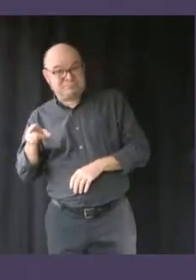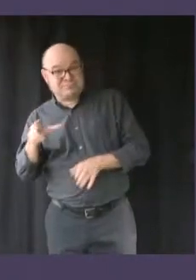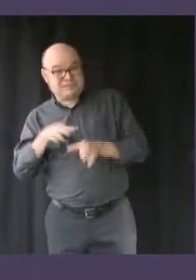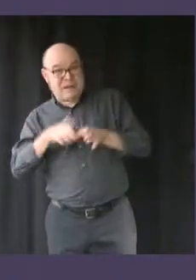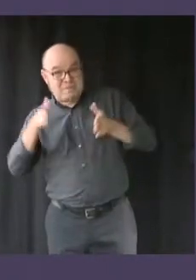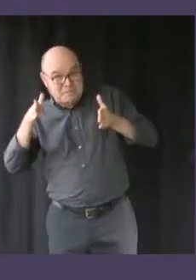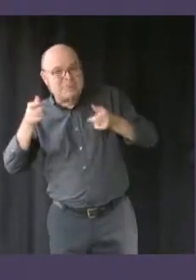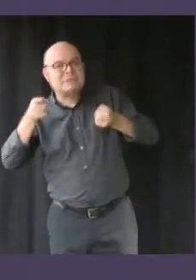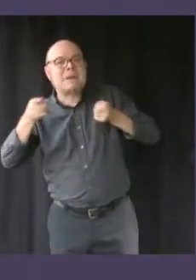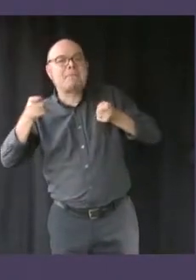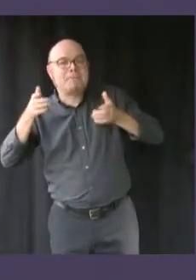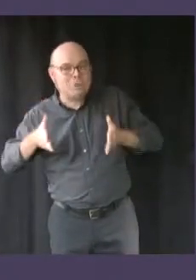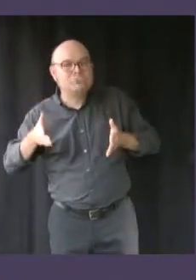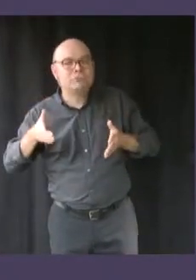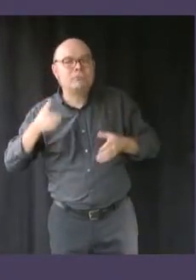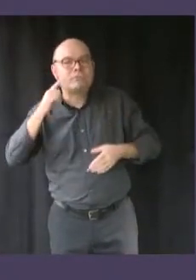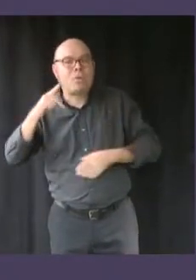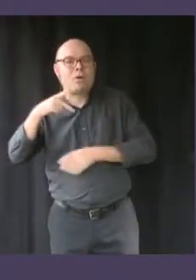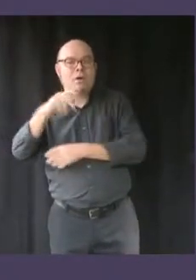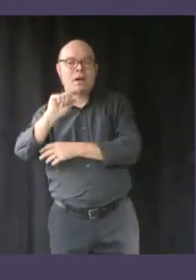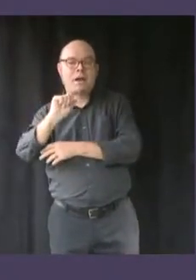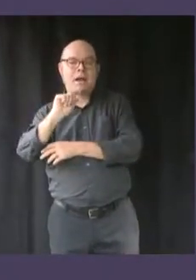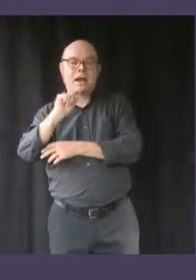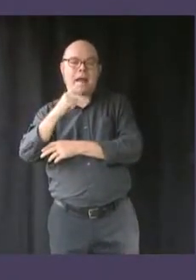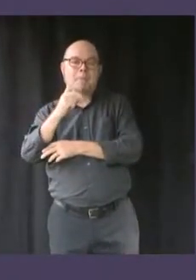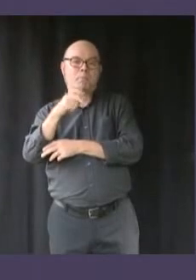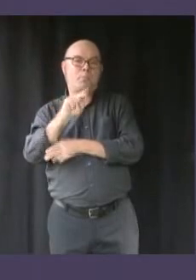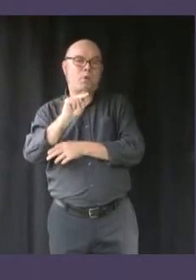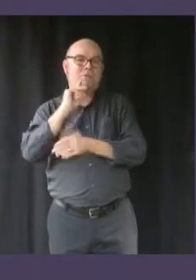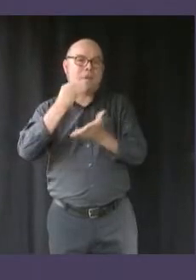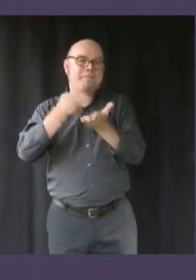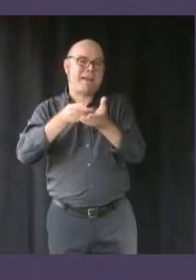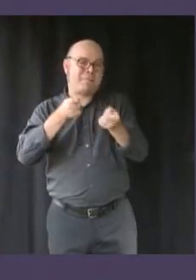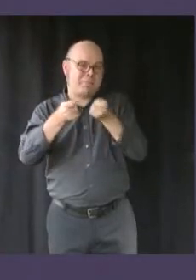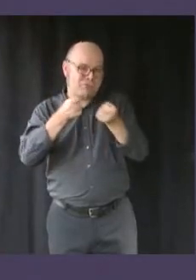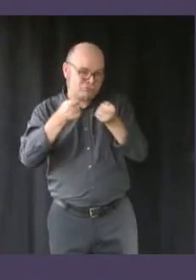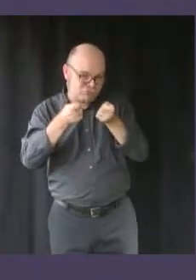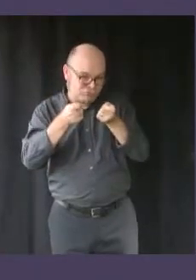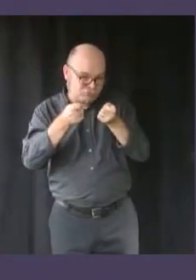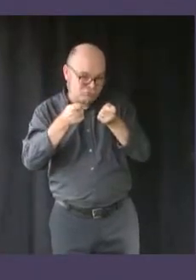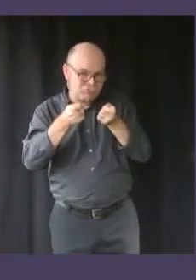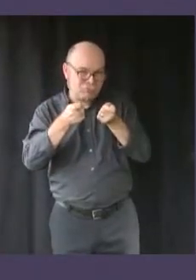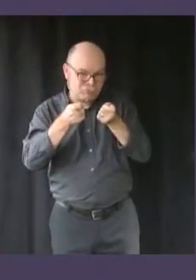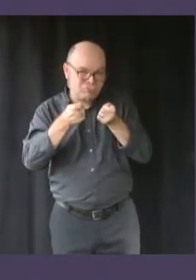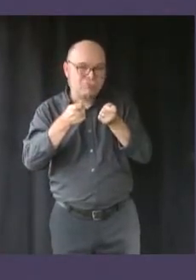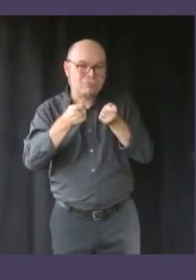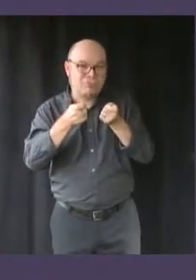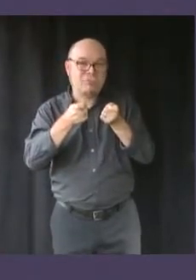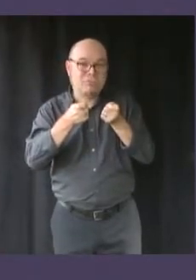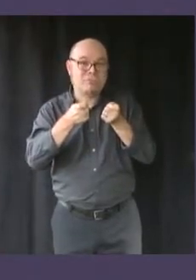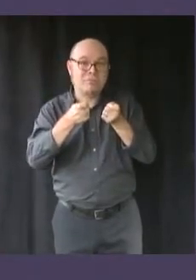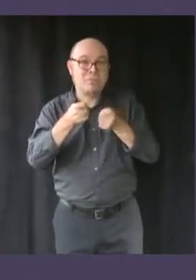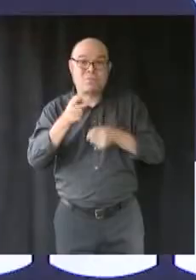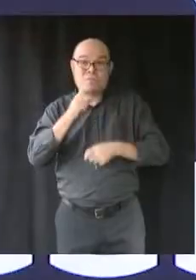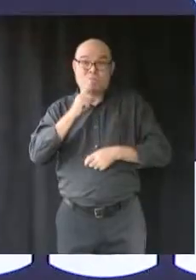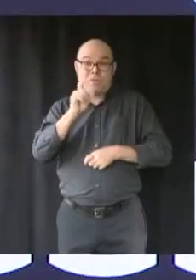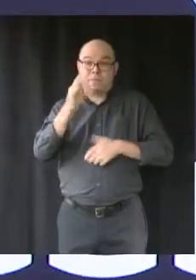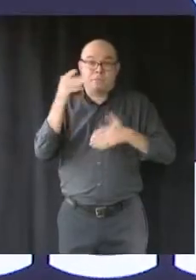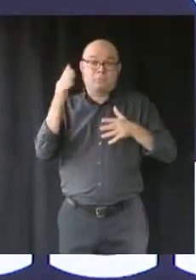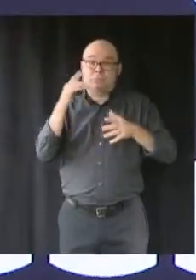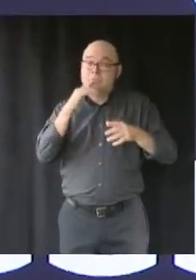is arguably one of the most powerful members of the U.S. House of Representatives.